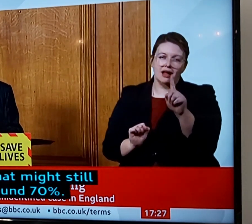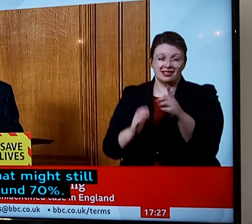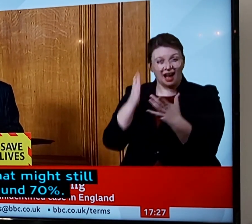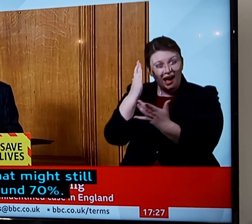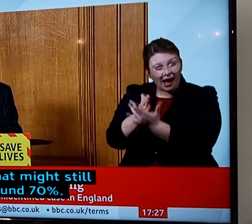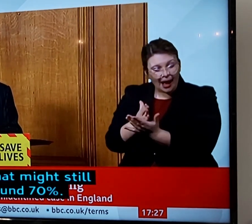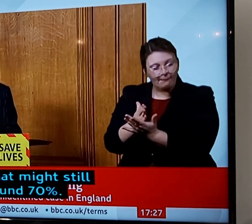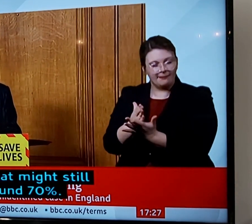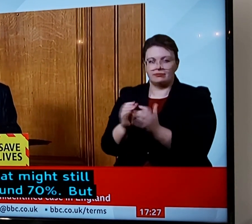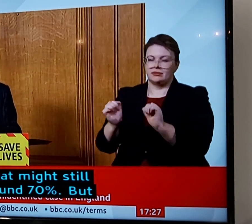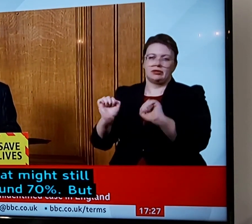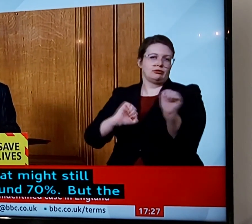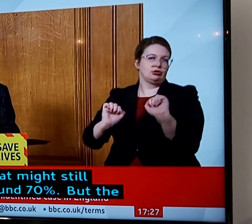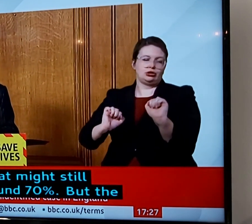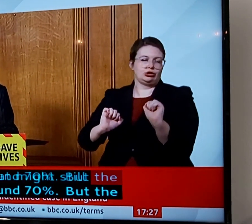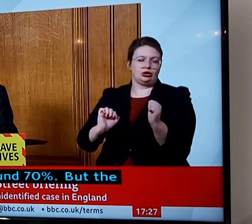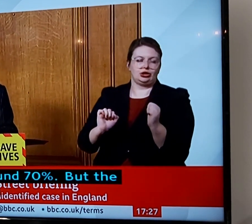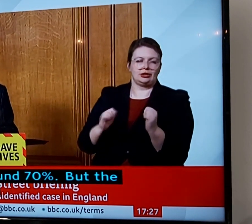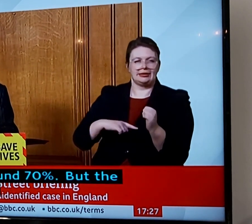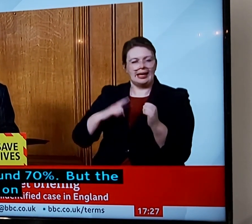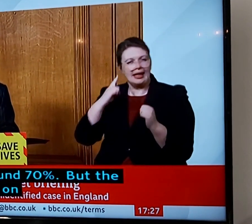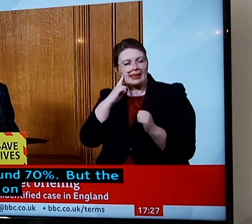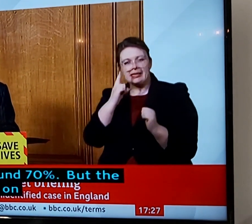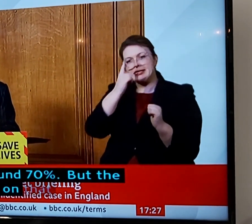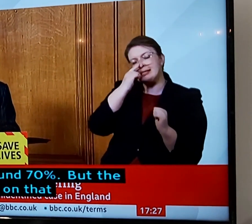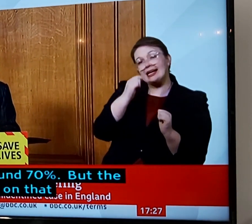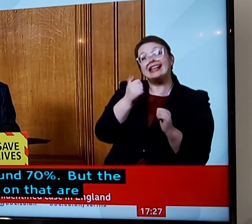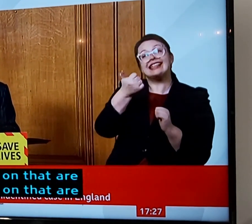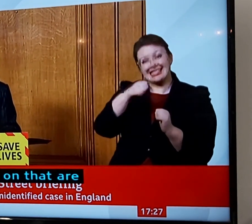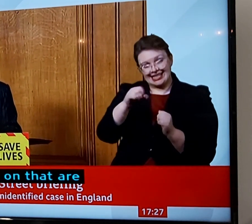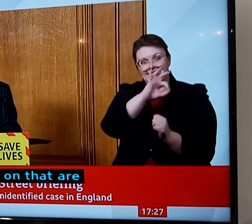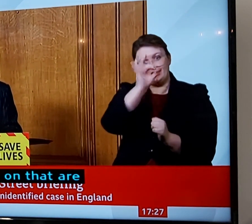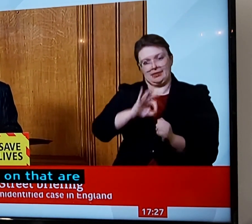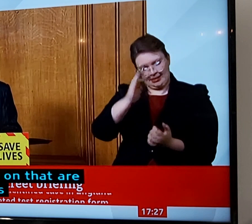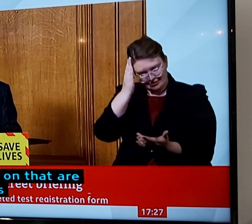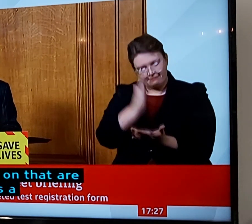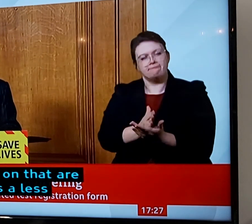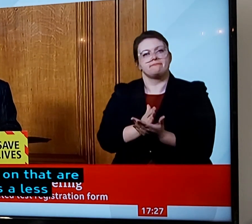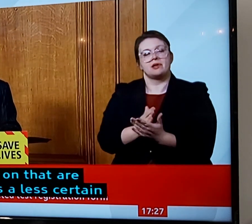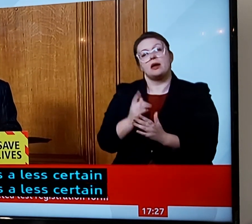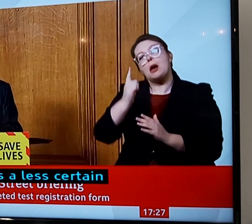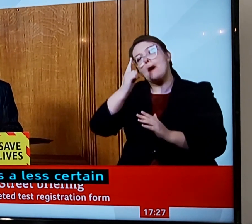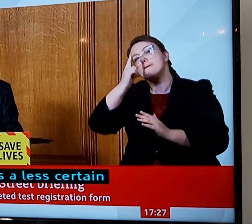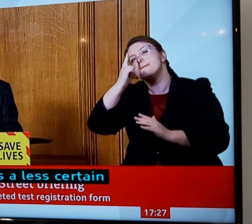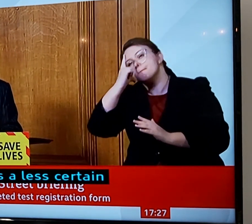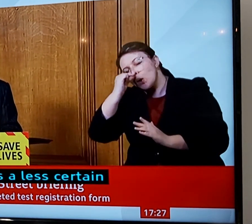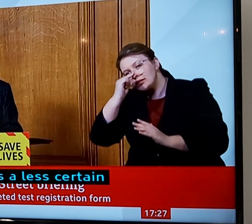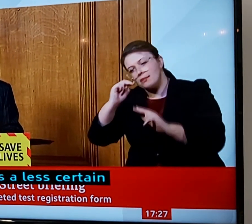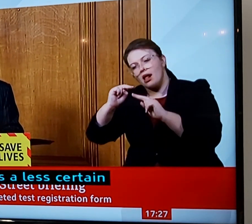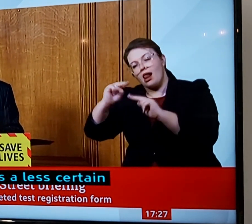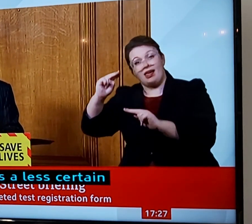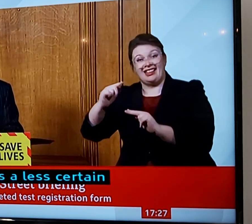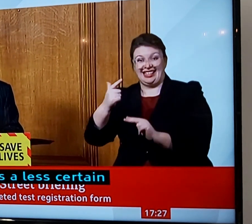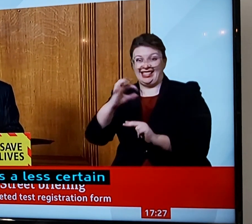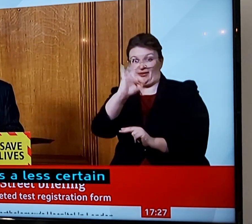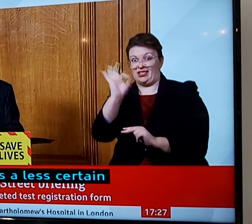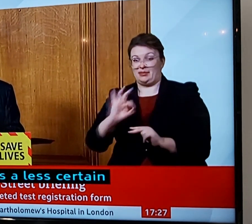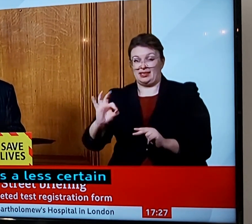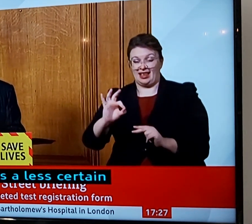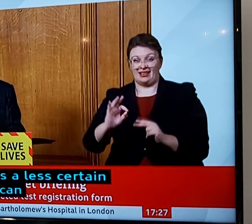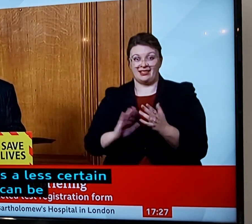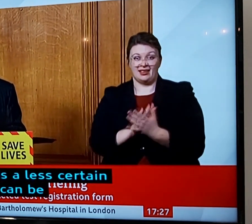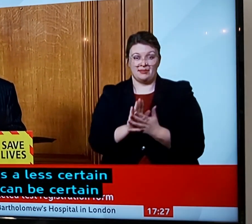certain. But the figure I can be certain of is 60% effectiveness